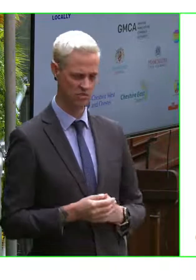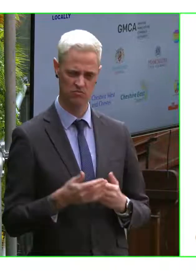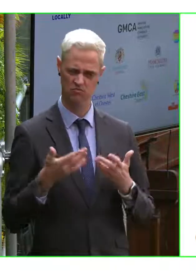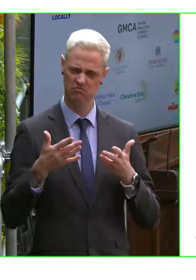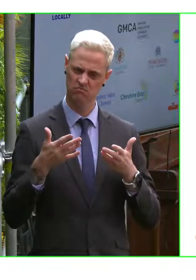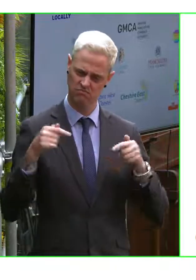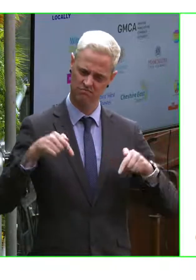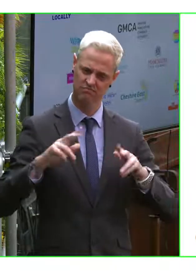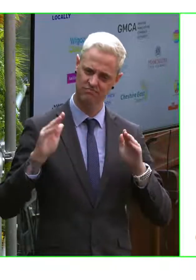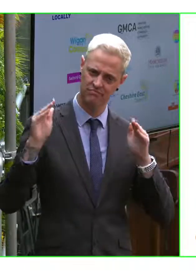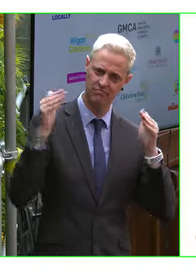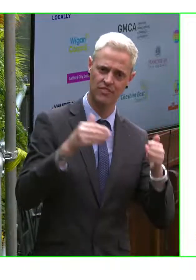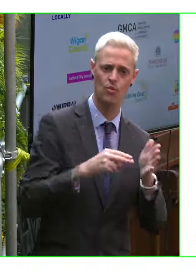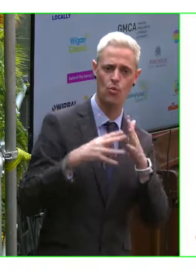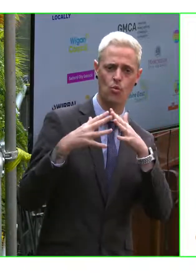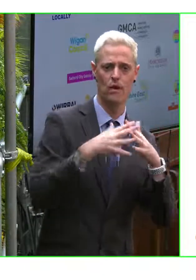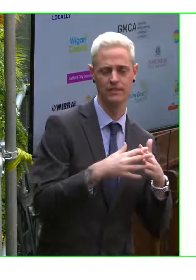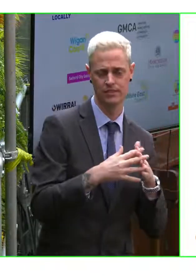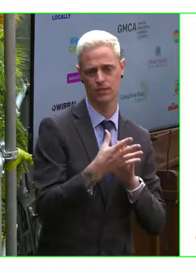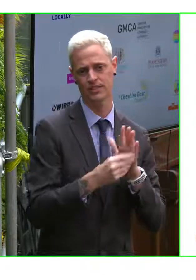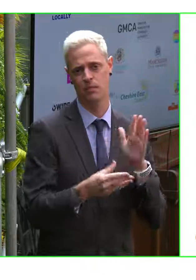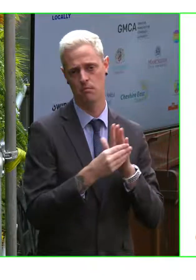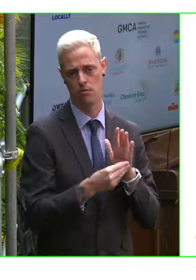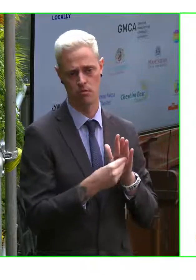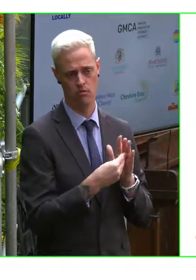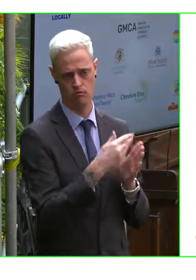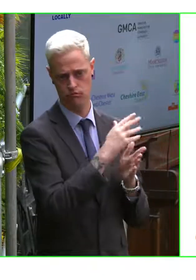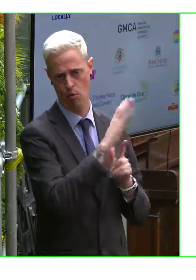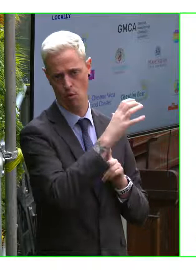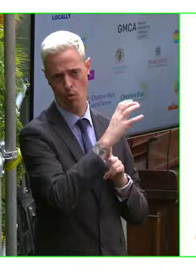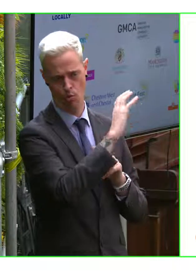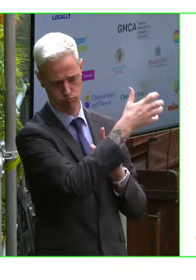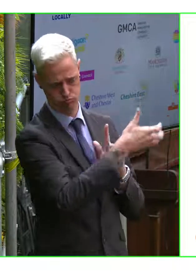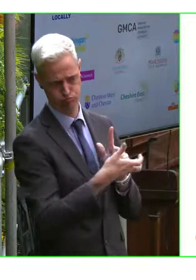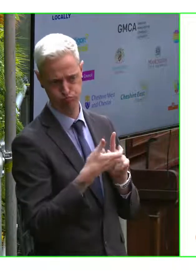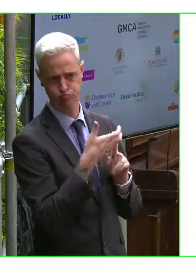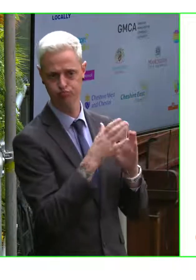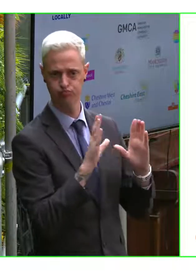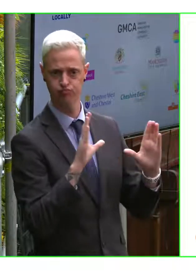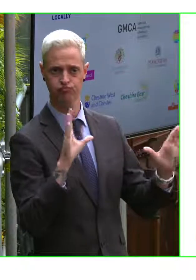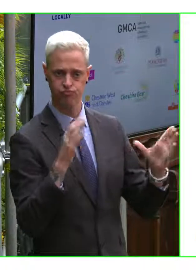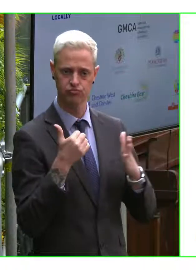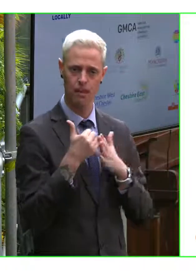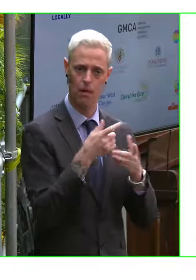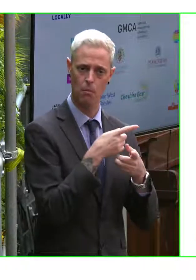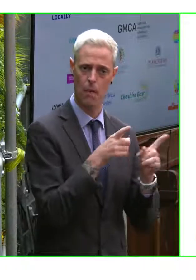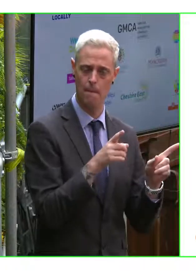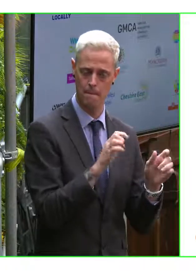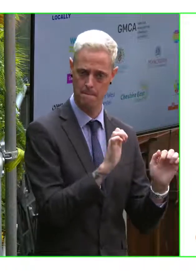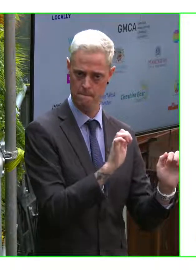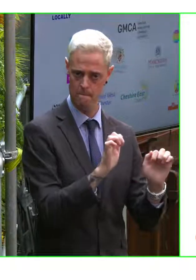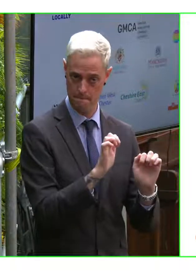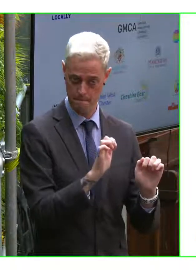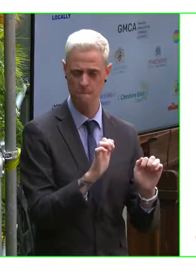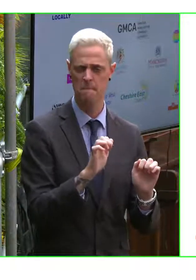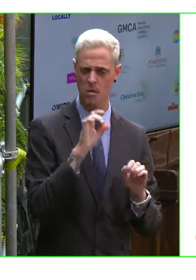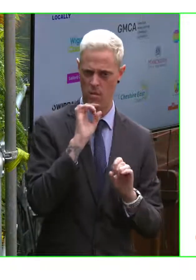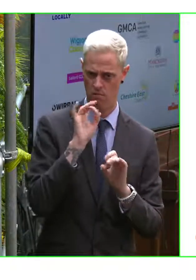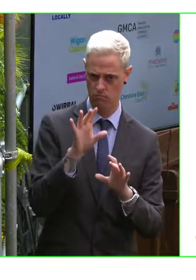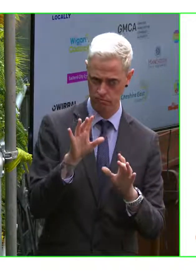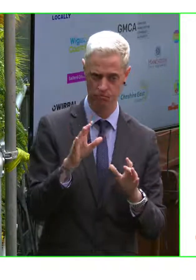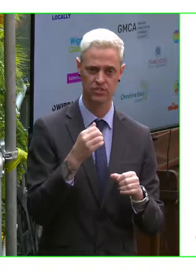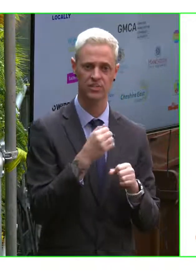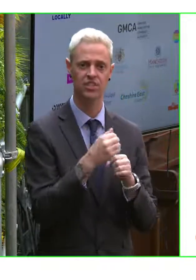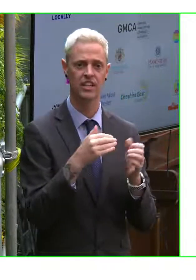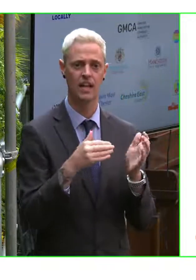and I've pulled up some examples there sort of locally of how this tool has helped. And just to talk to a few examples there, I mentioned GMCA,